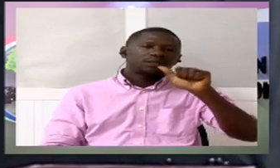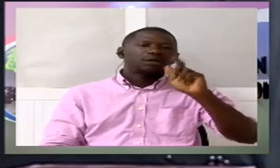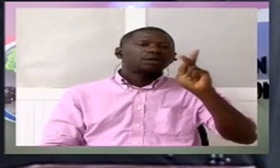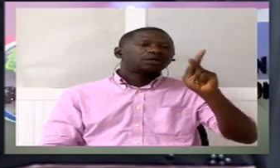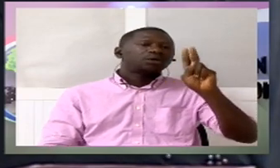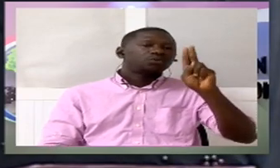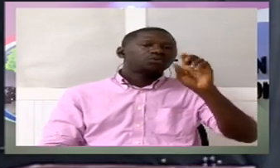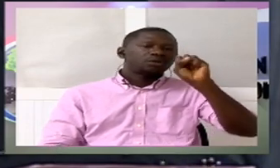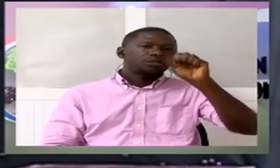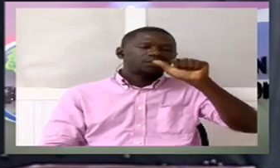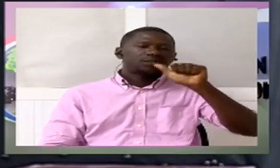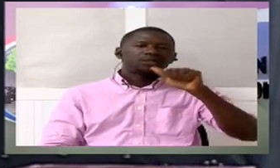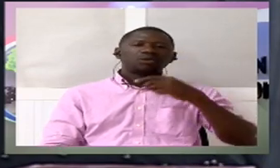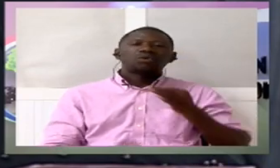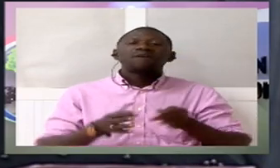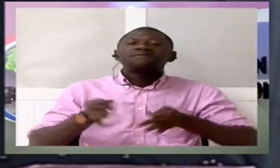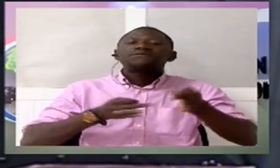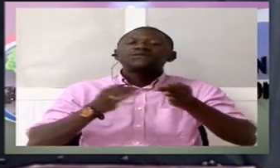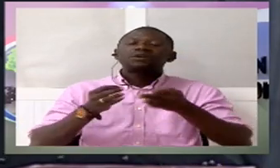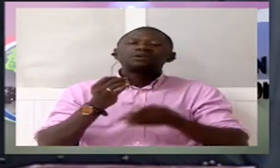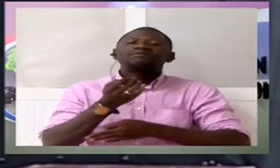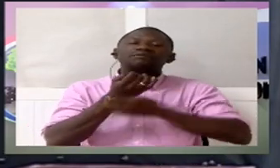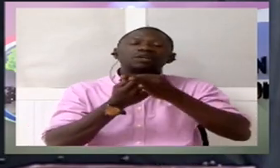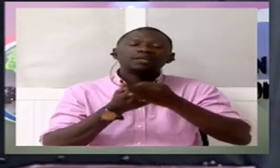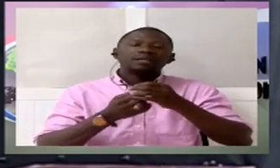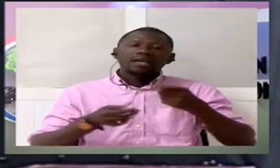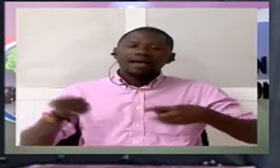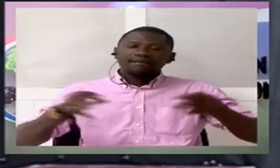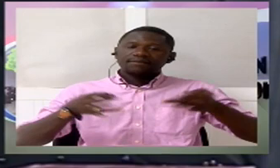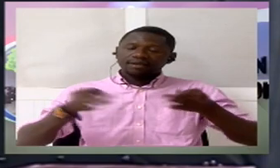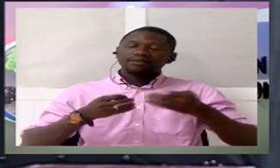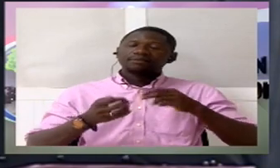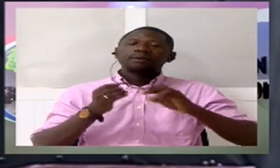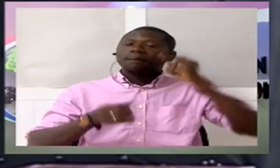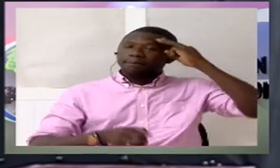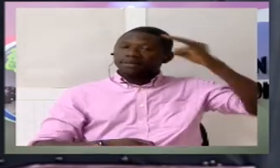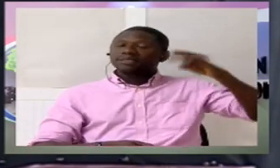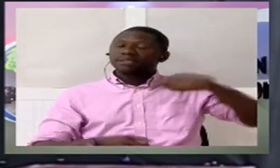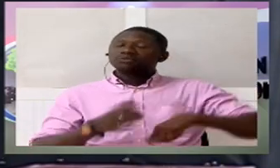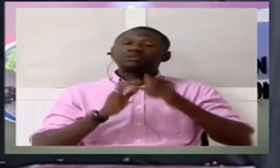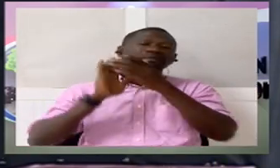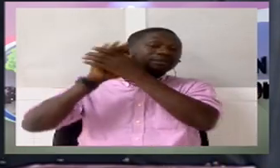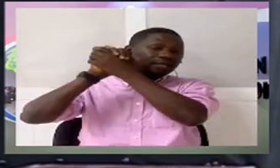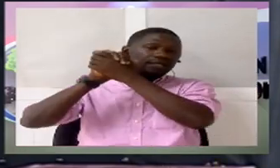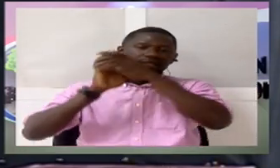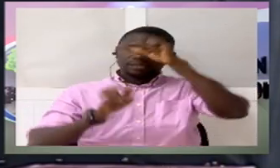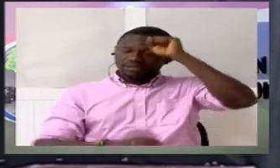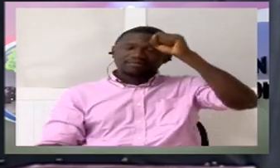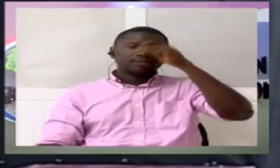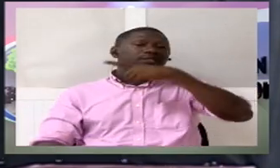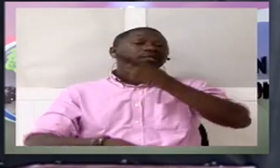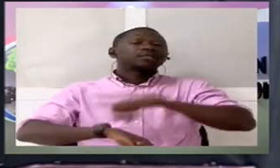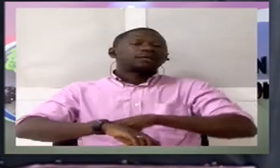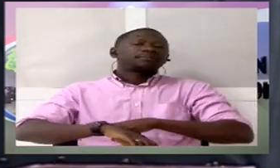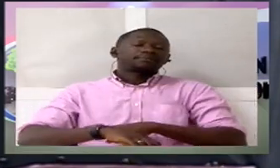Libya, Gaddafi la time. He was a Foreign Affairs Minister then during Gaddafi's time. Anata Bashir Salafana Nata ke moti me alonka